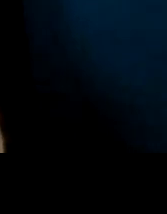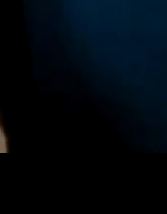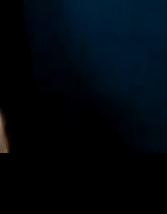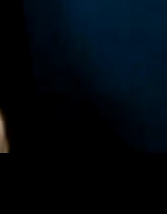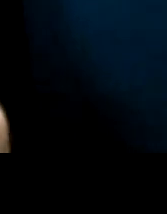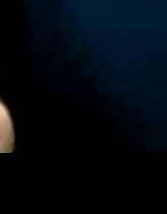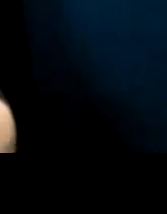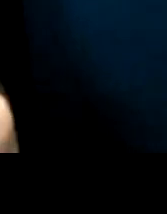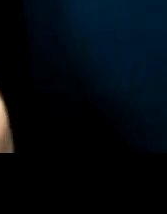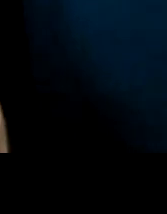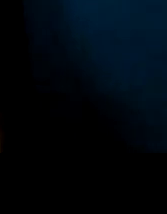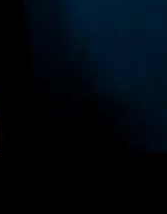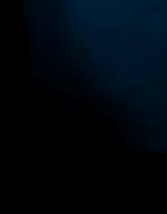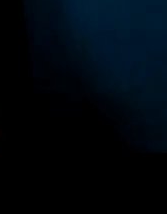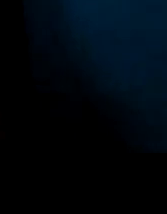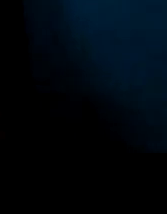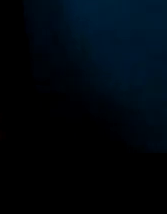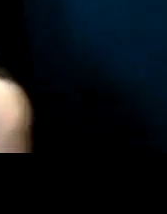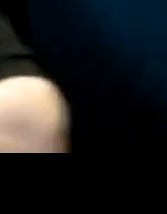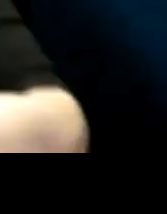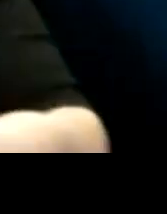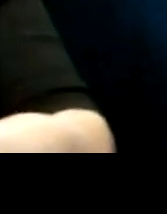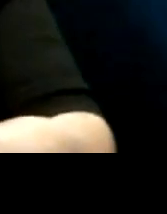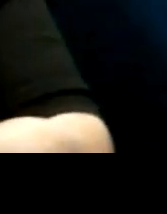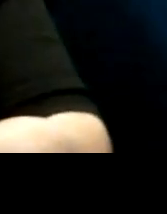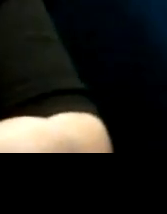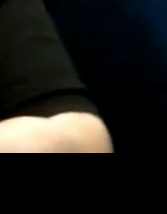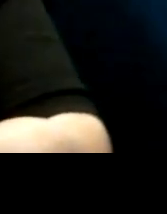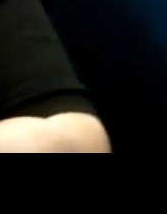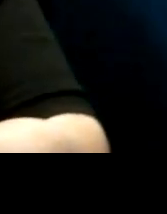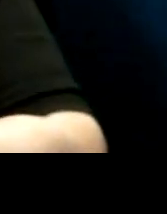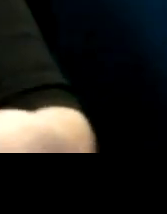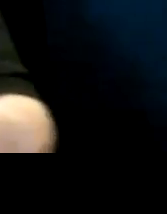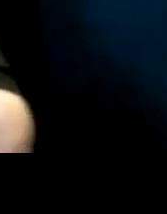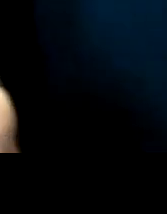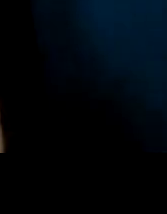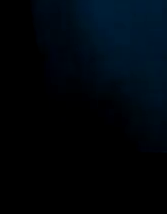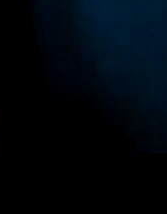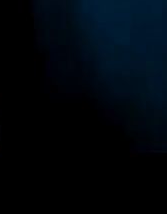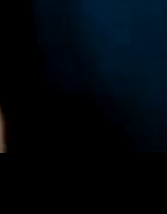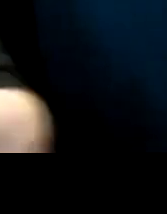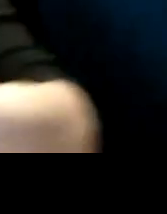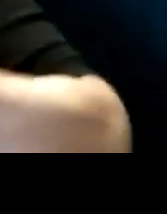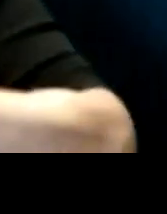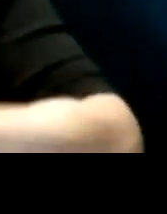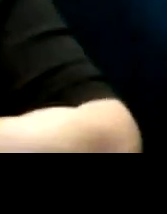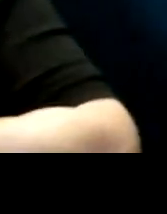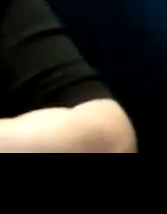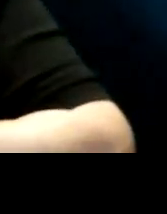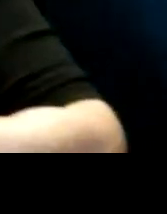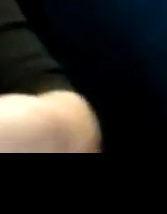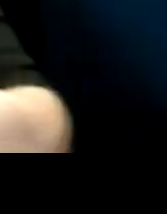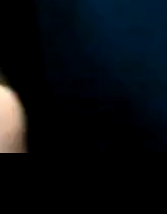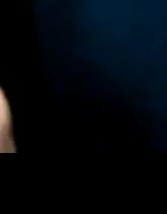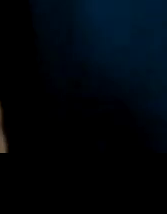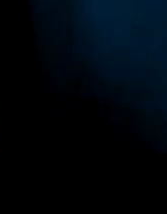you don't do, if you don't do this, I'm going to hurt you, or I'm going to hurt your